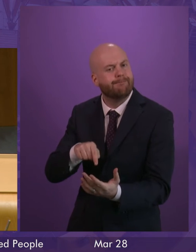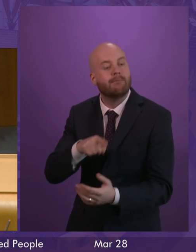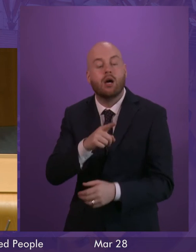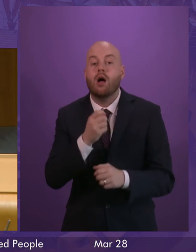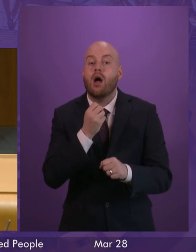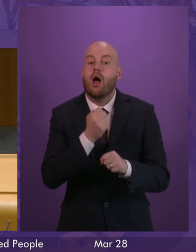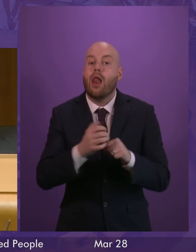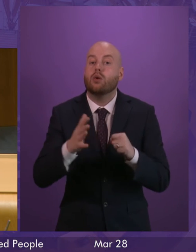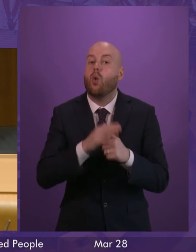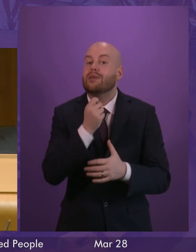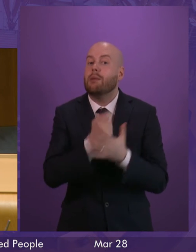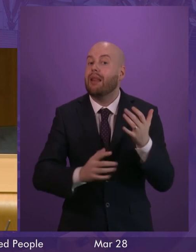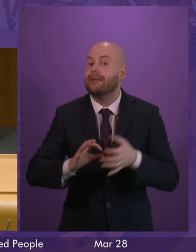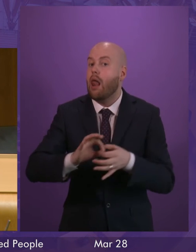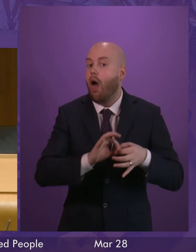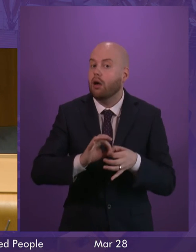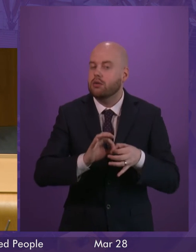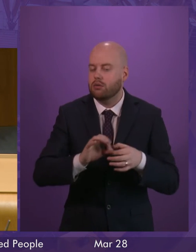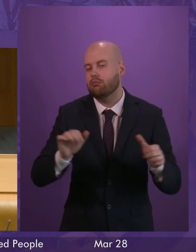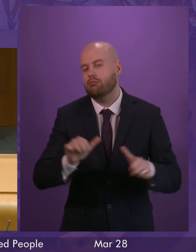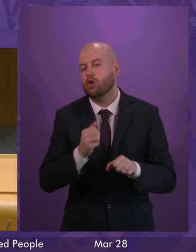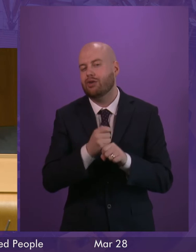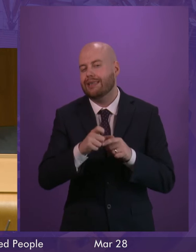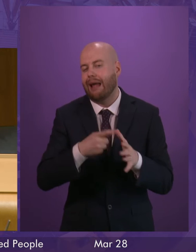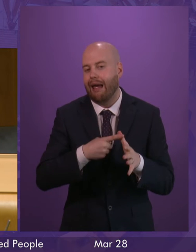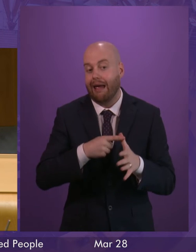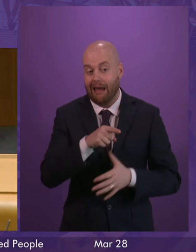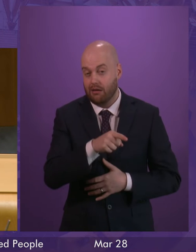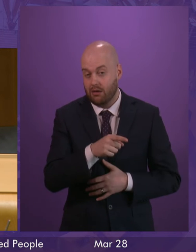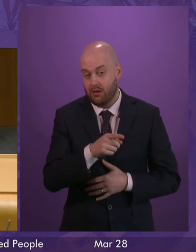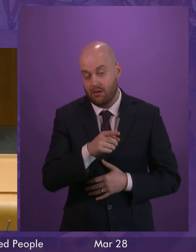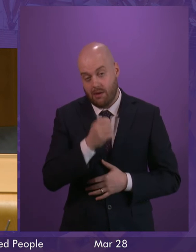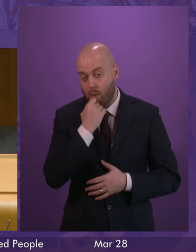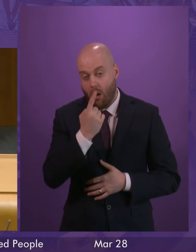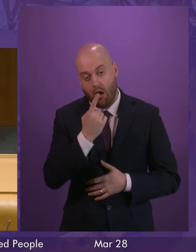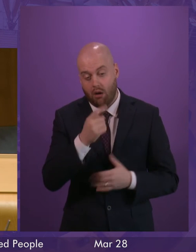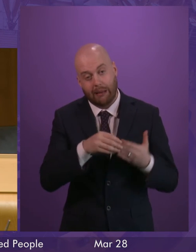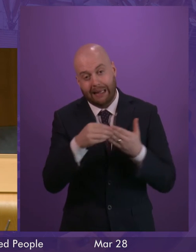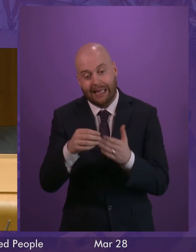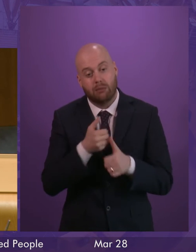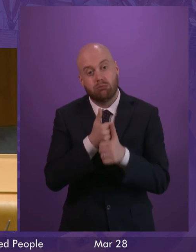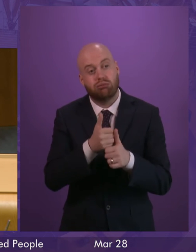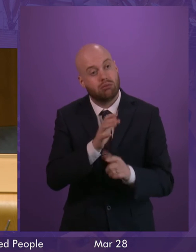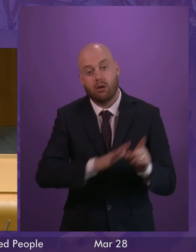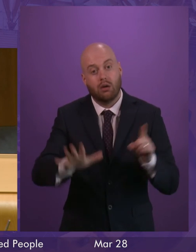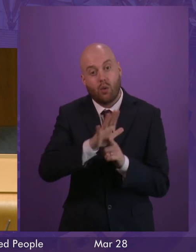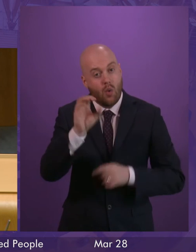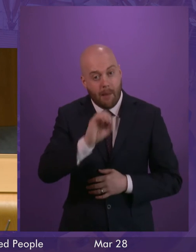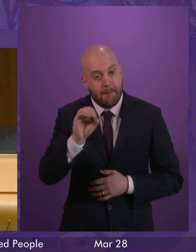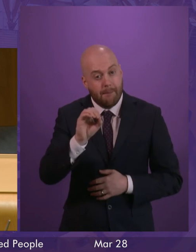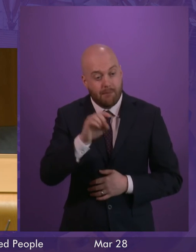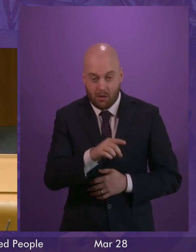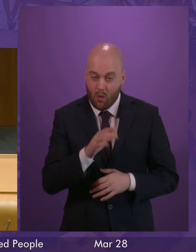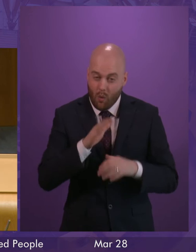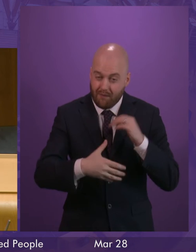disabled people led organisation in Europe with four and a half thousand members across greater Glasgow. Through accessible programmes of